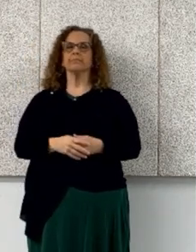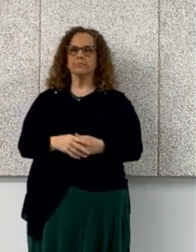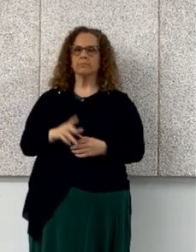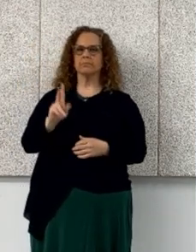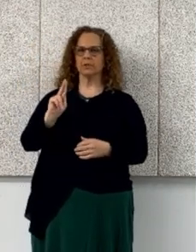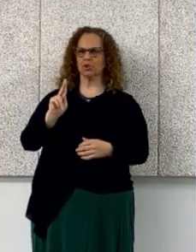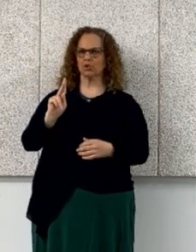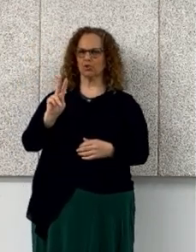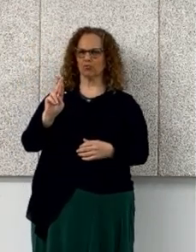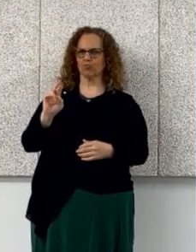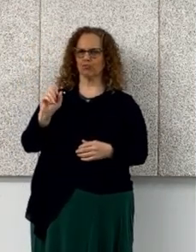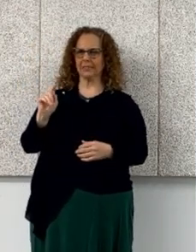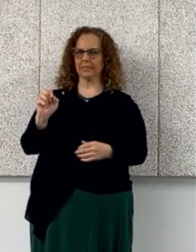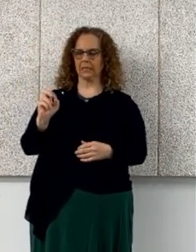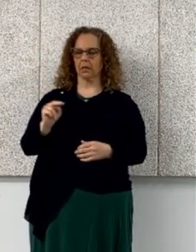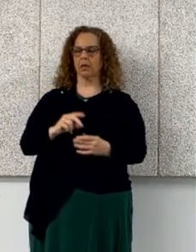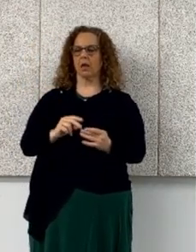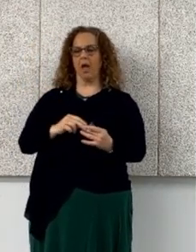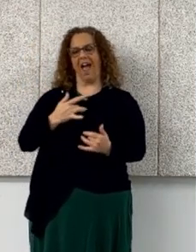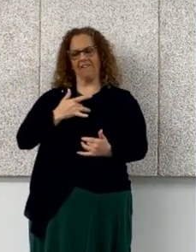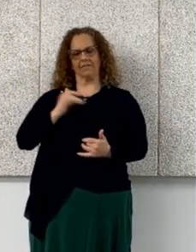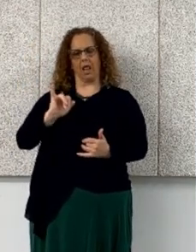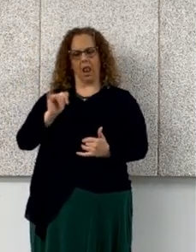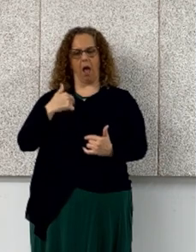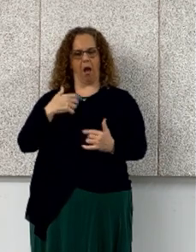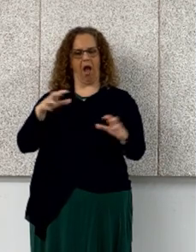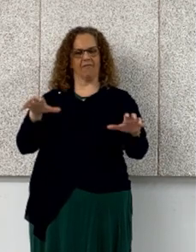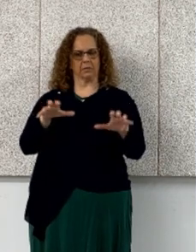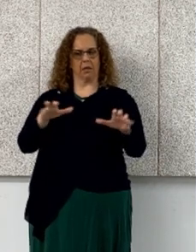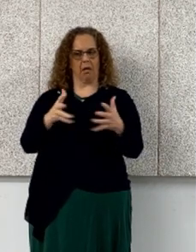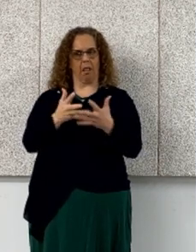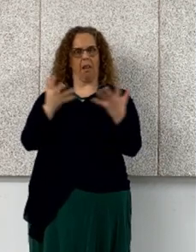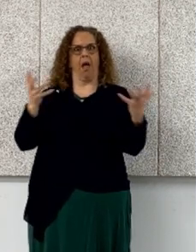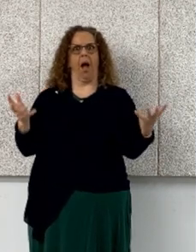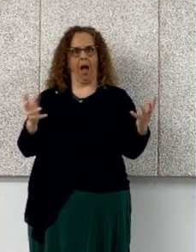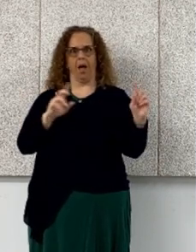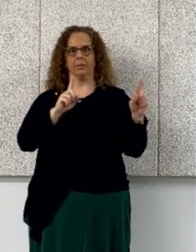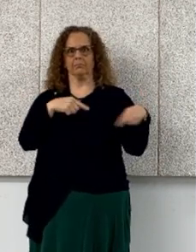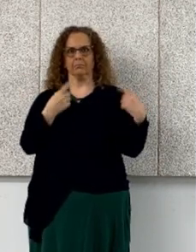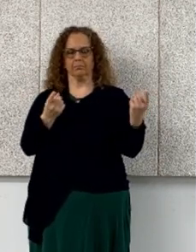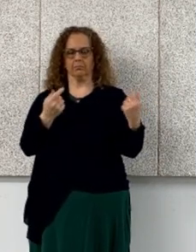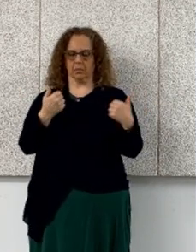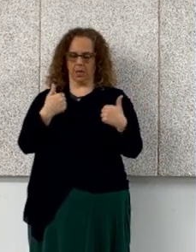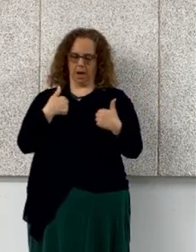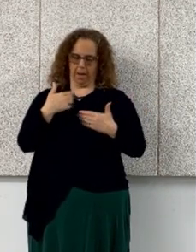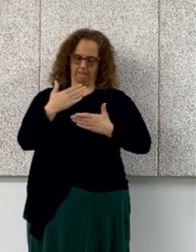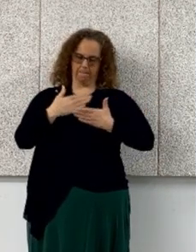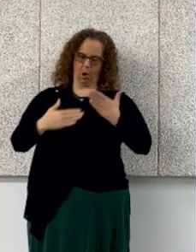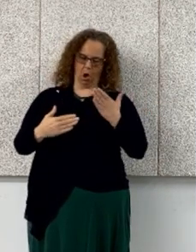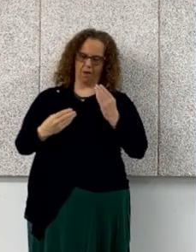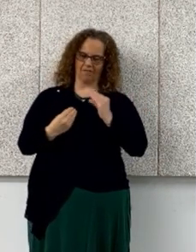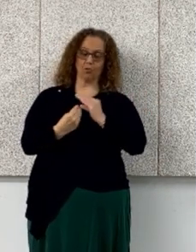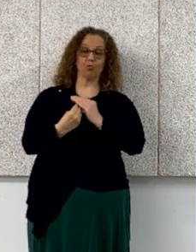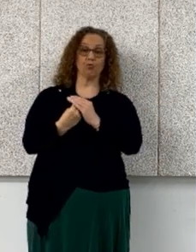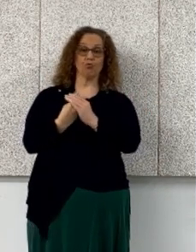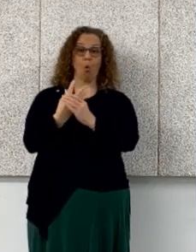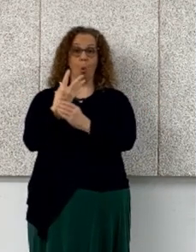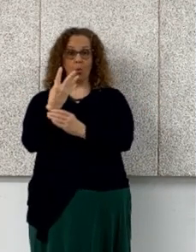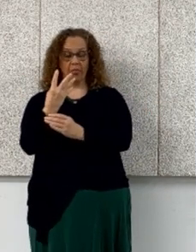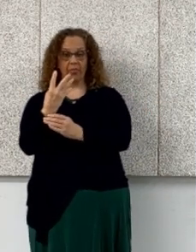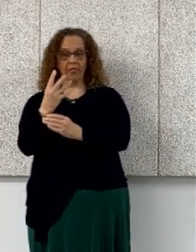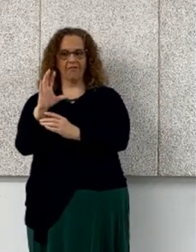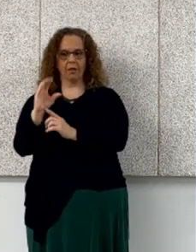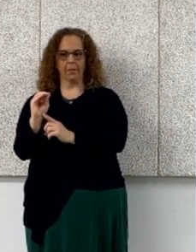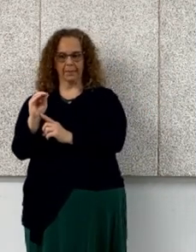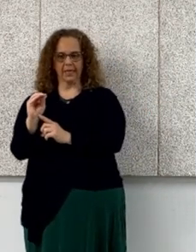like I've done a lot of things over the years, and I think a big part of the growth of the organization, like, it felt like it got to a